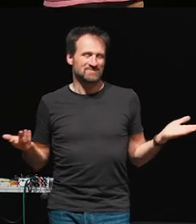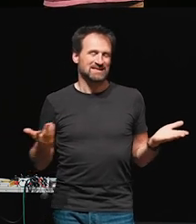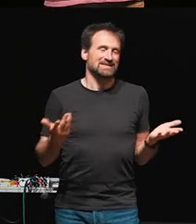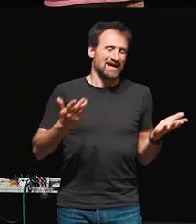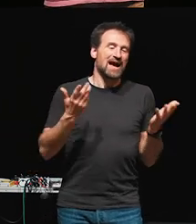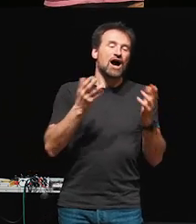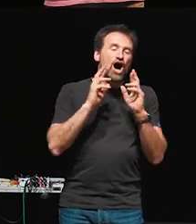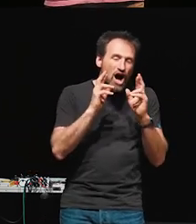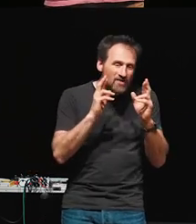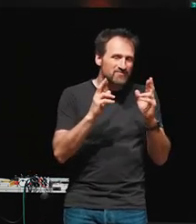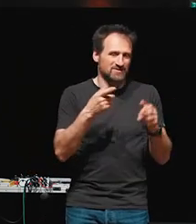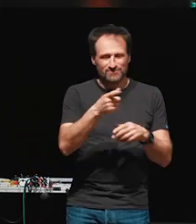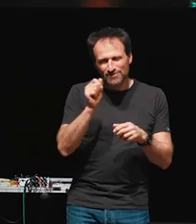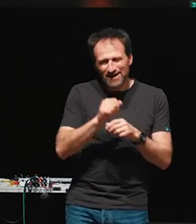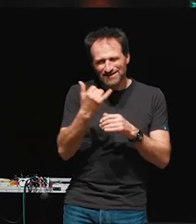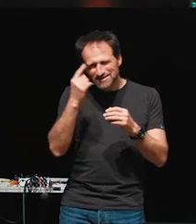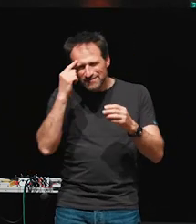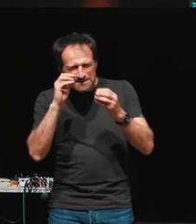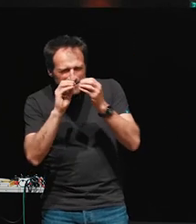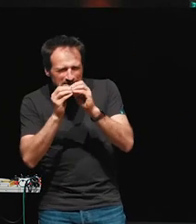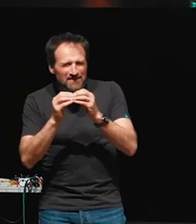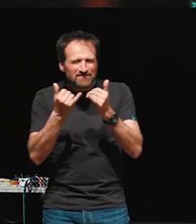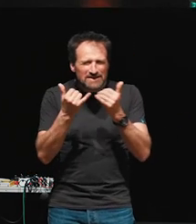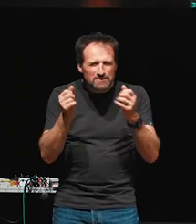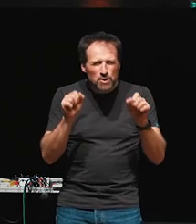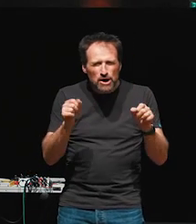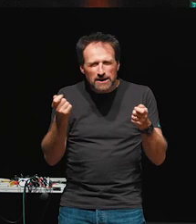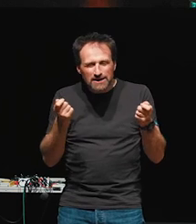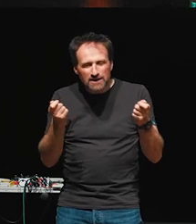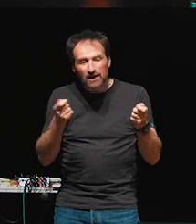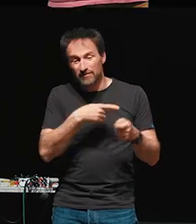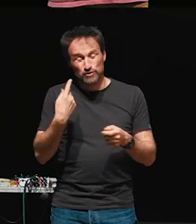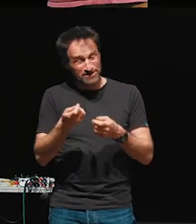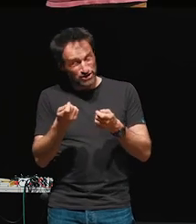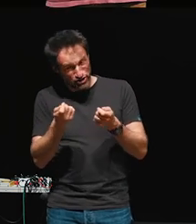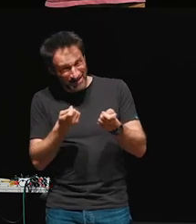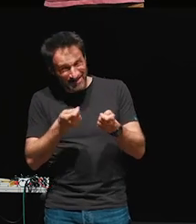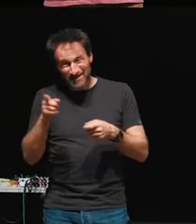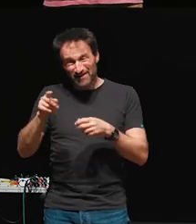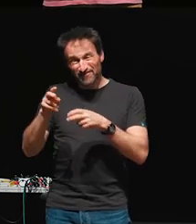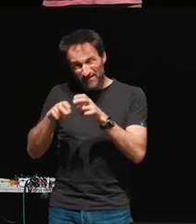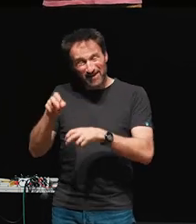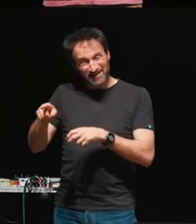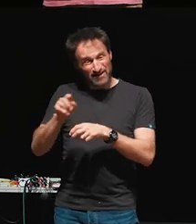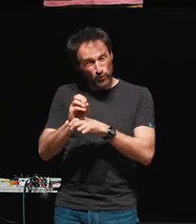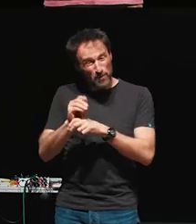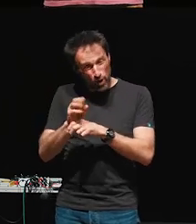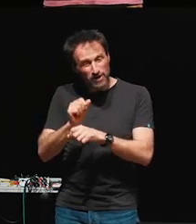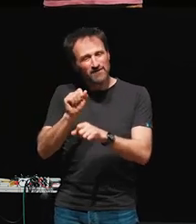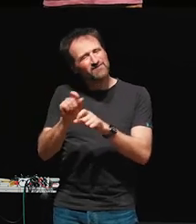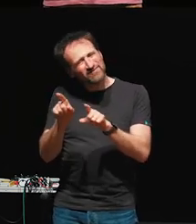kind of piece it together now, right? If most of our strategies are to treat them all as functions, we're kind of left with two strategies